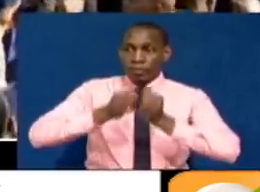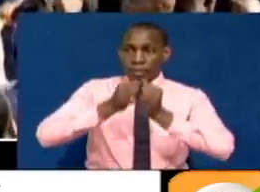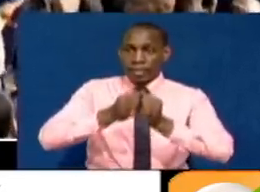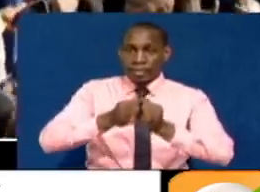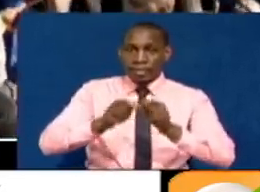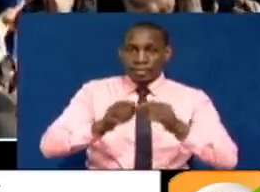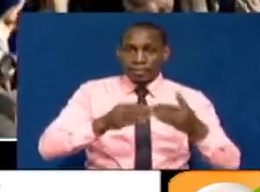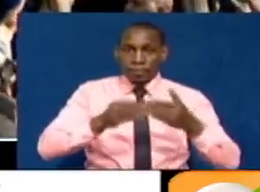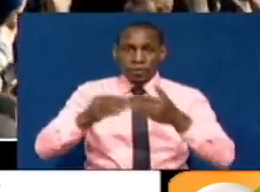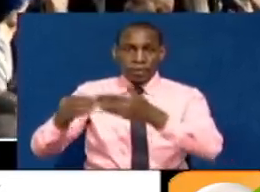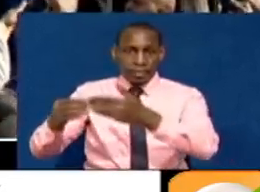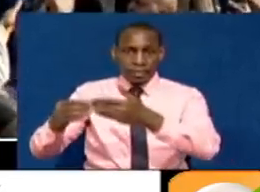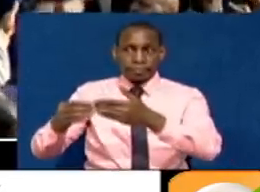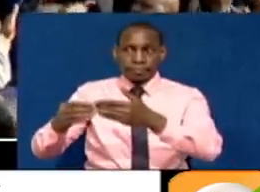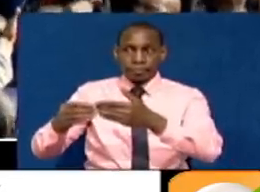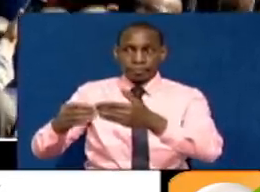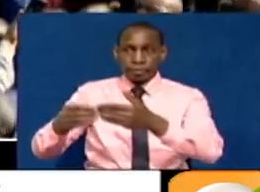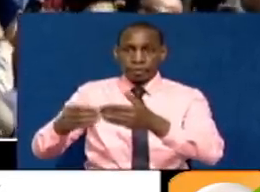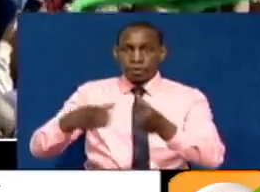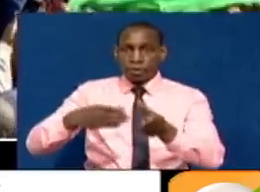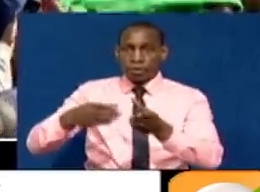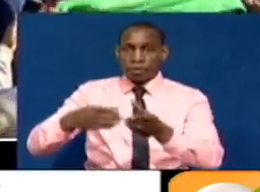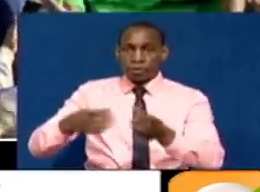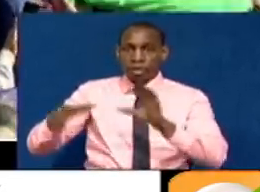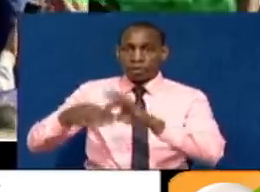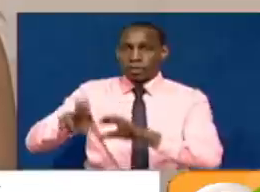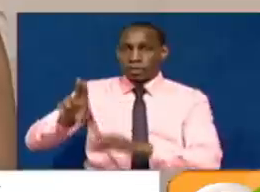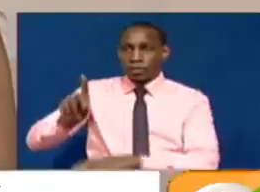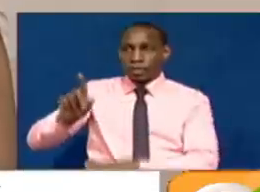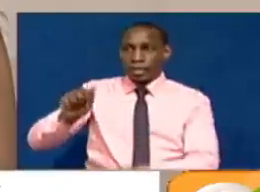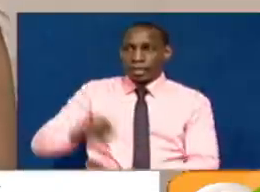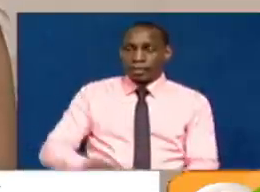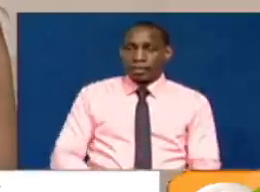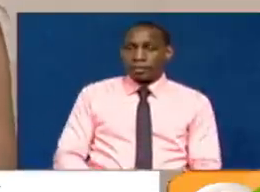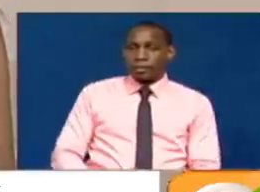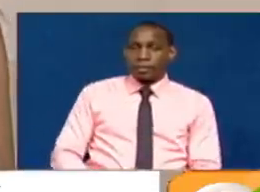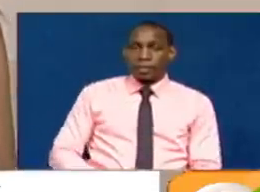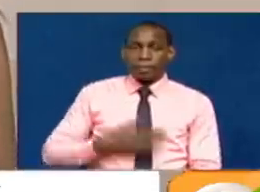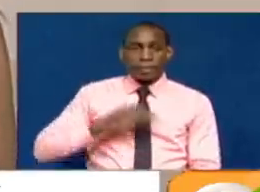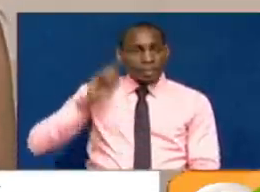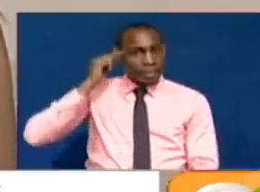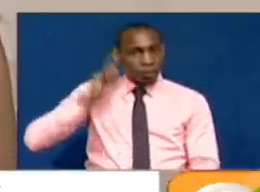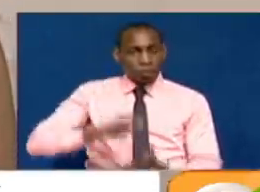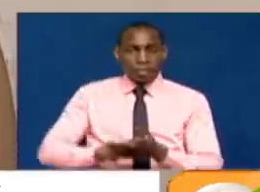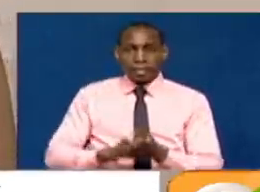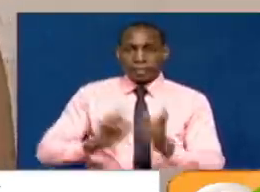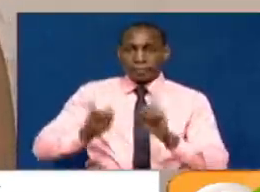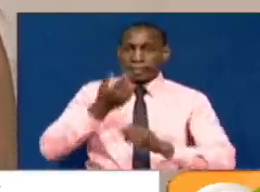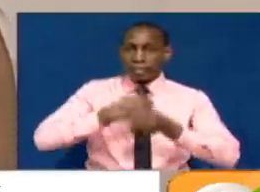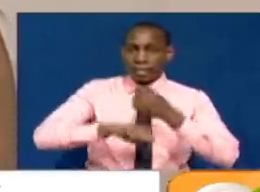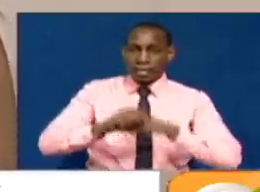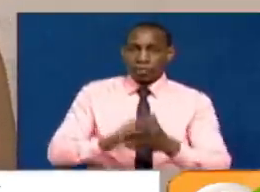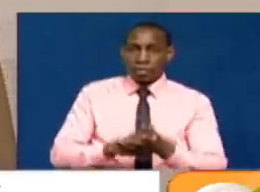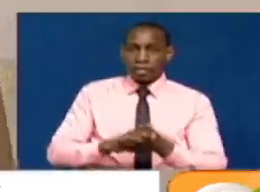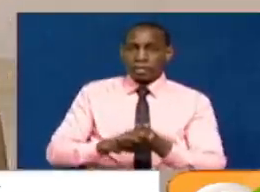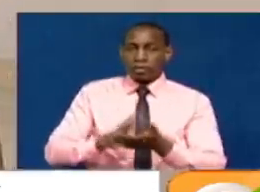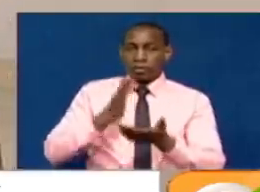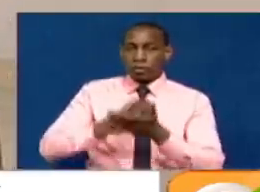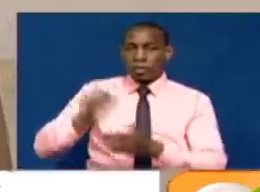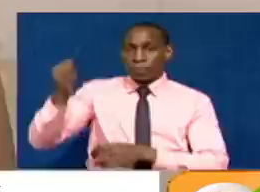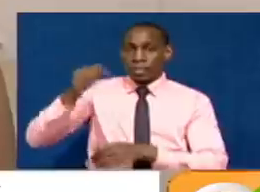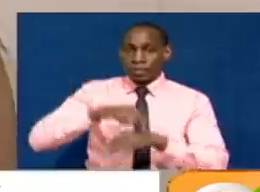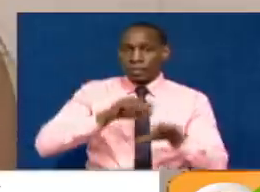actually leading them in a delegation towards defecting to UDA. I suspect this is the first of many. Like we've said, it's a political window